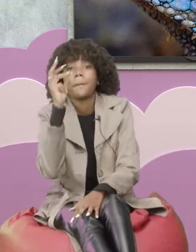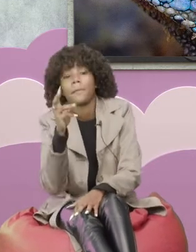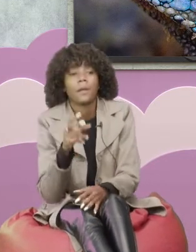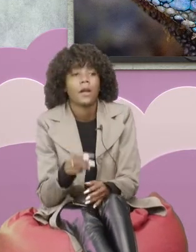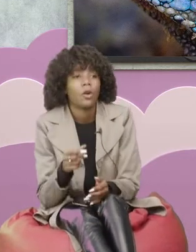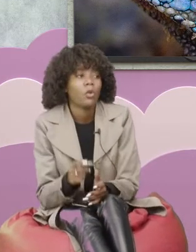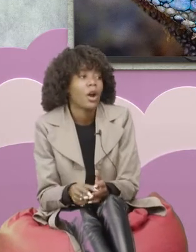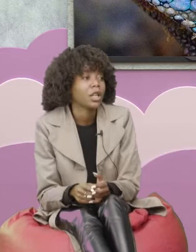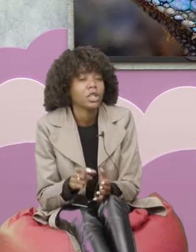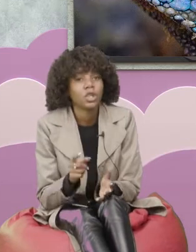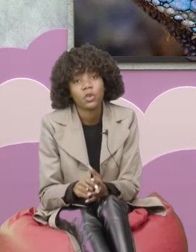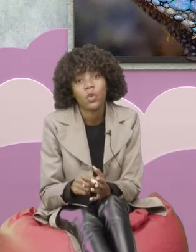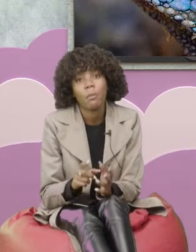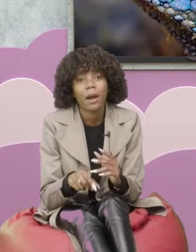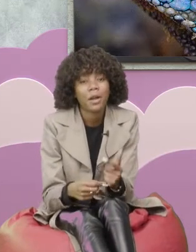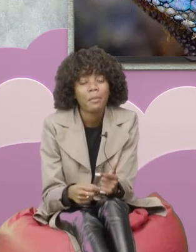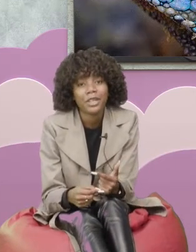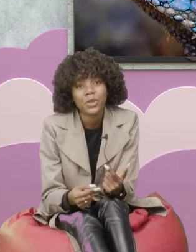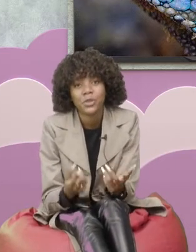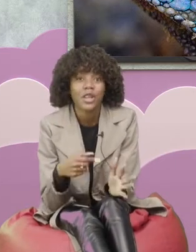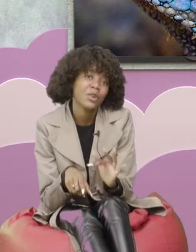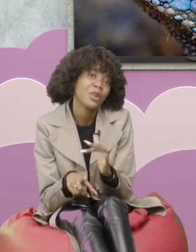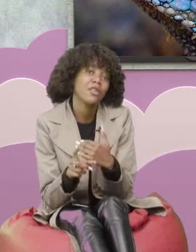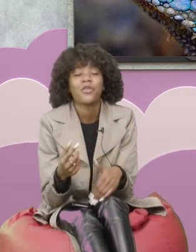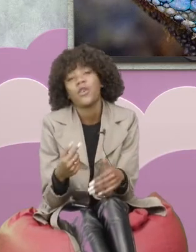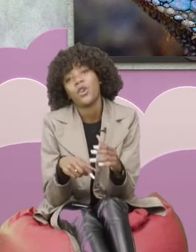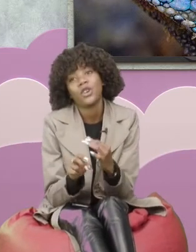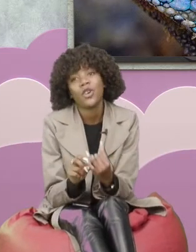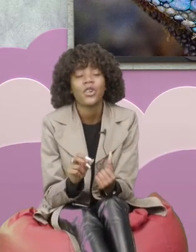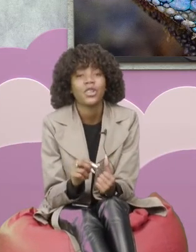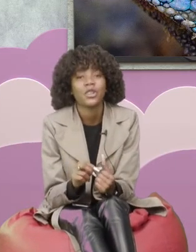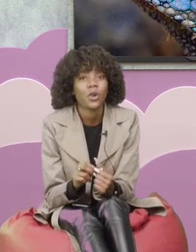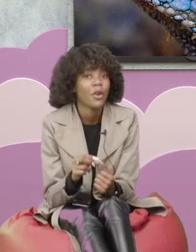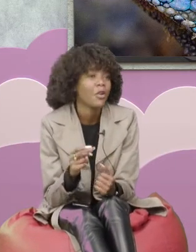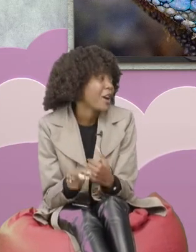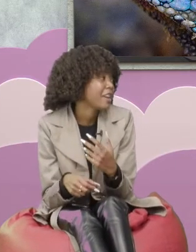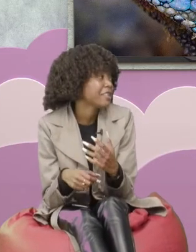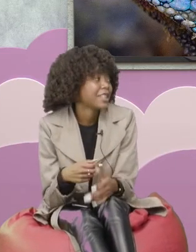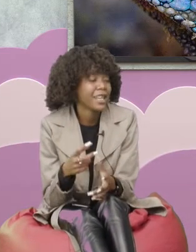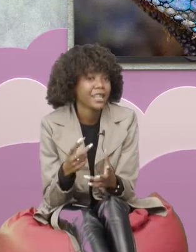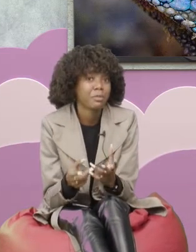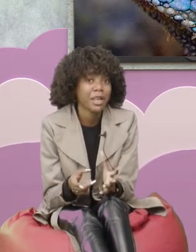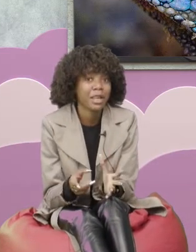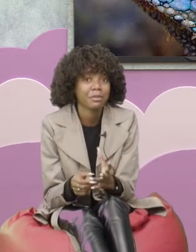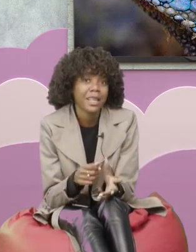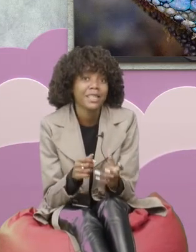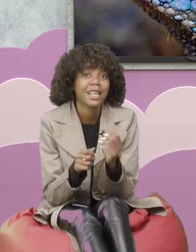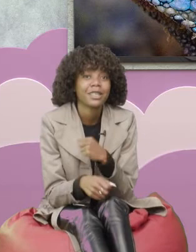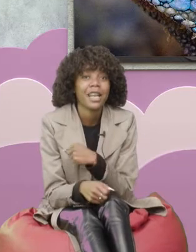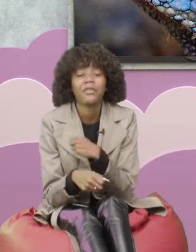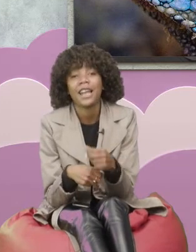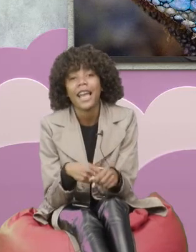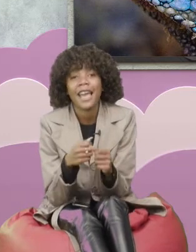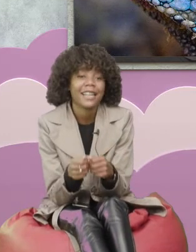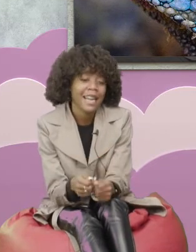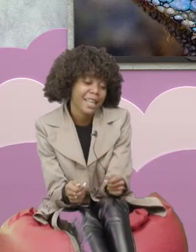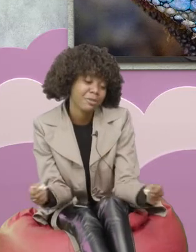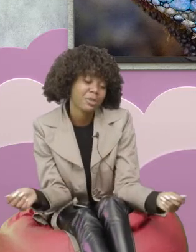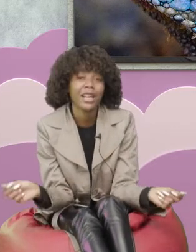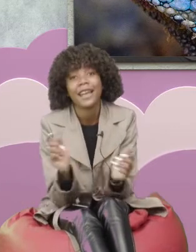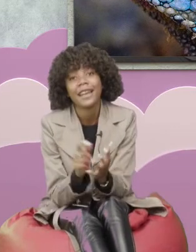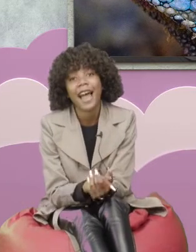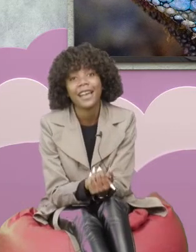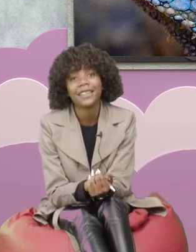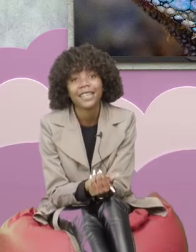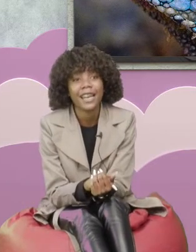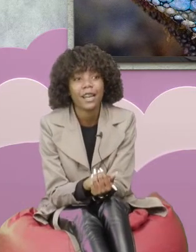2, 3. 1, 2, buckle my shoe, 3, 4, open the door, 5, 6, grab some sticks, 7, 8, lay them